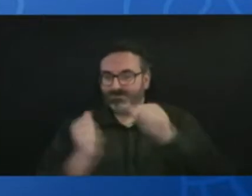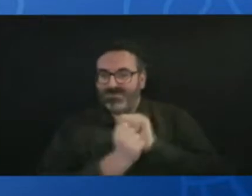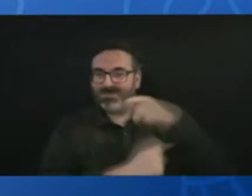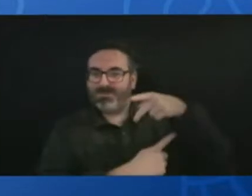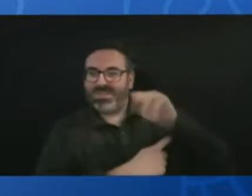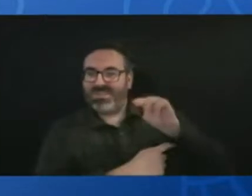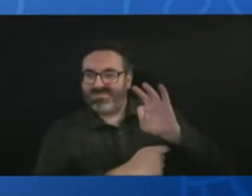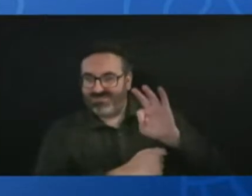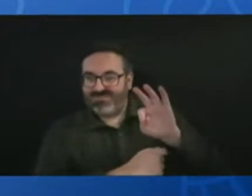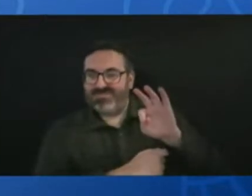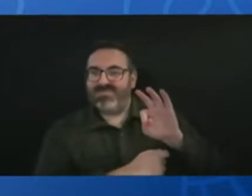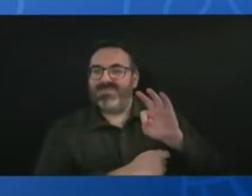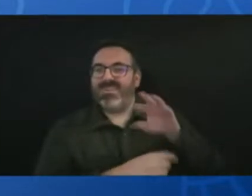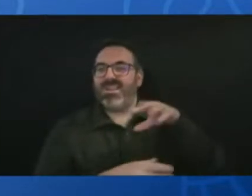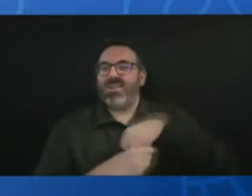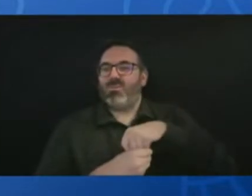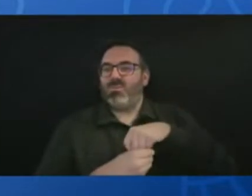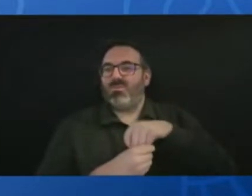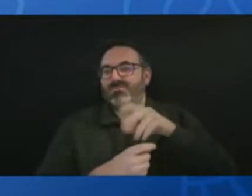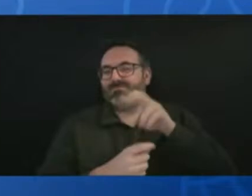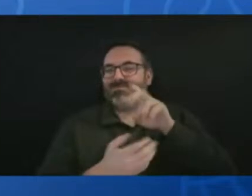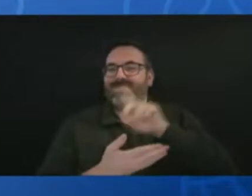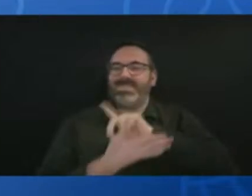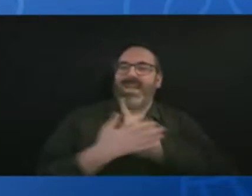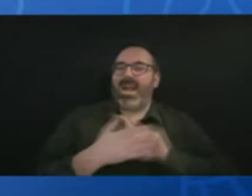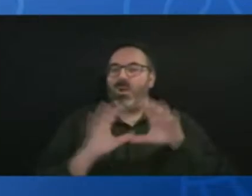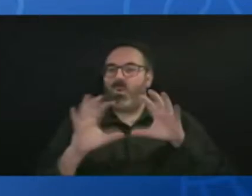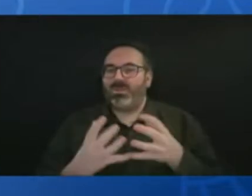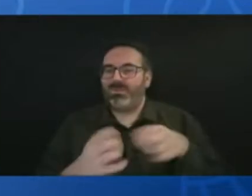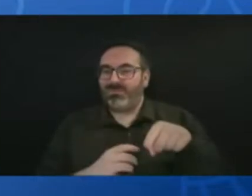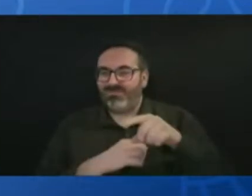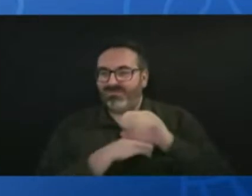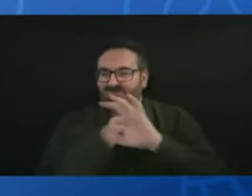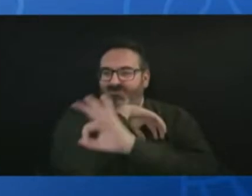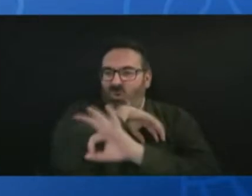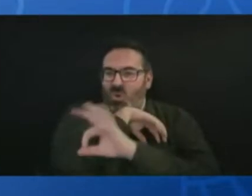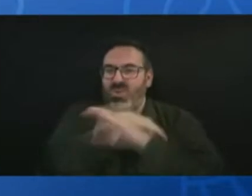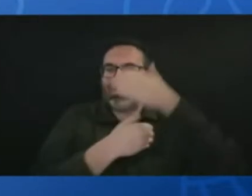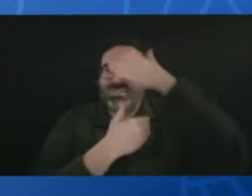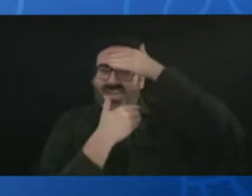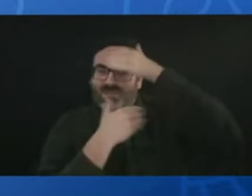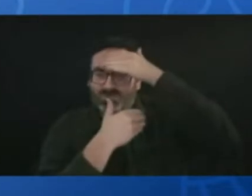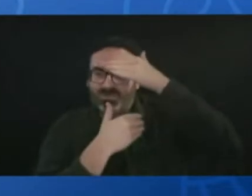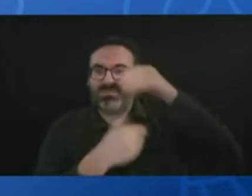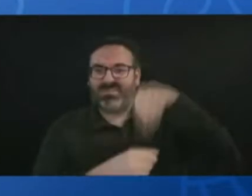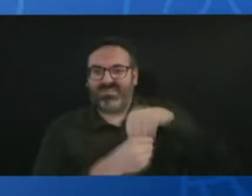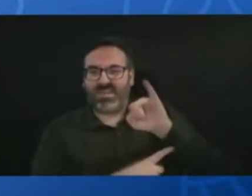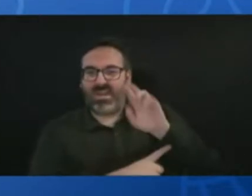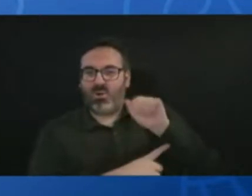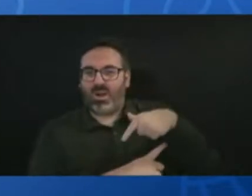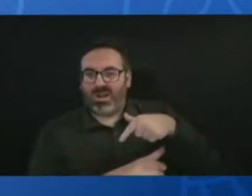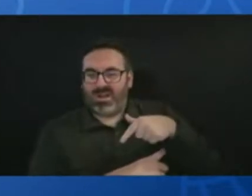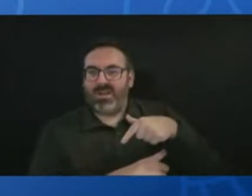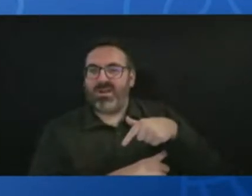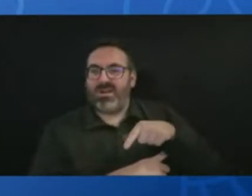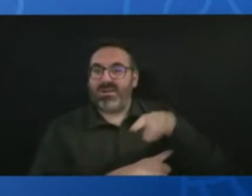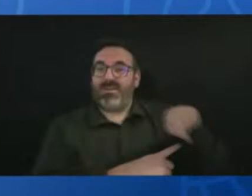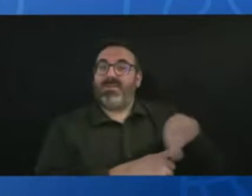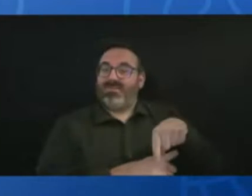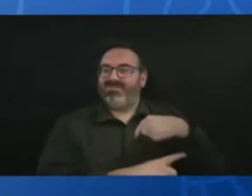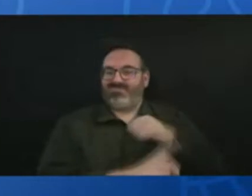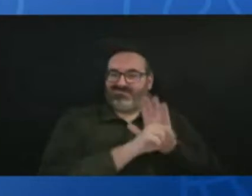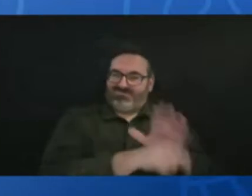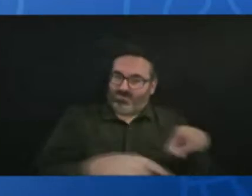and destabilizing activities in Iraq. We continue to urge the Iraqi government to rein in these groups and hold